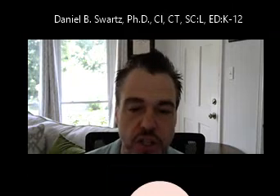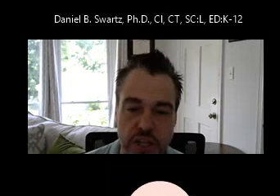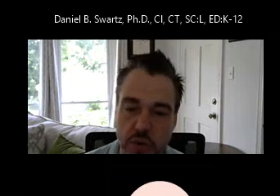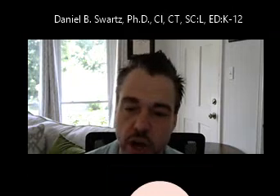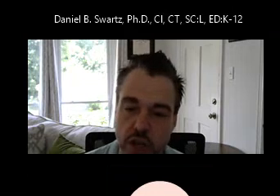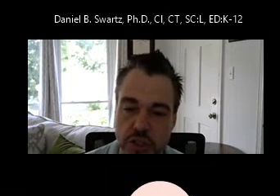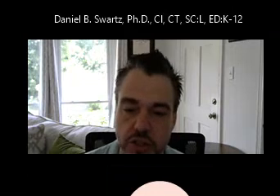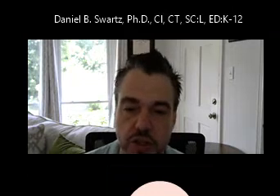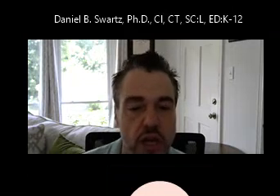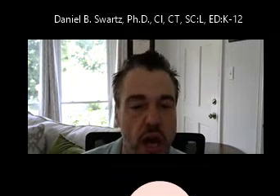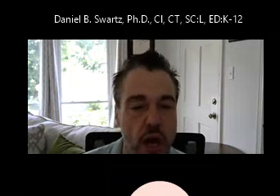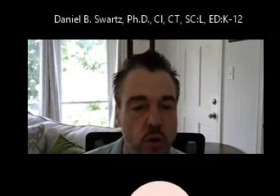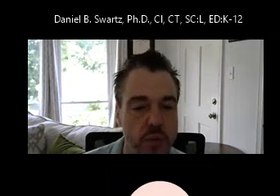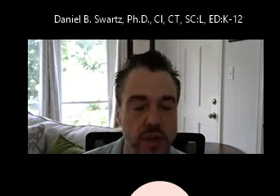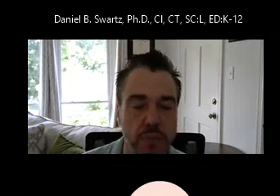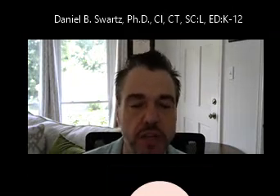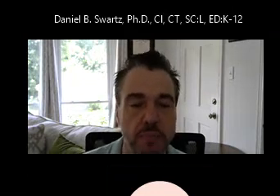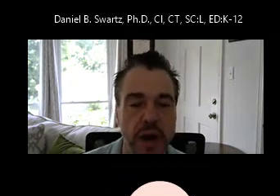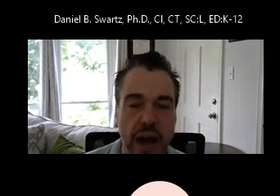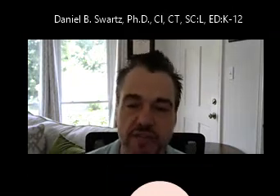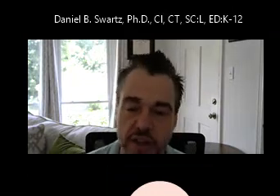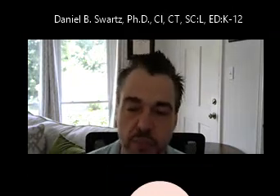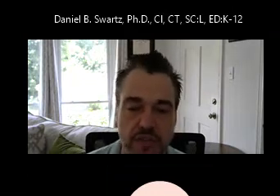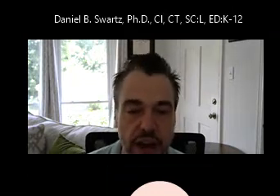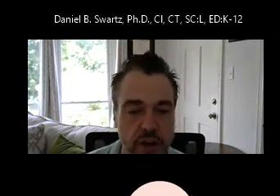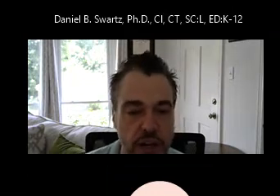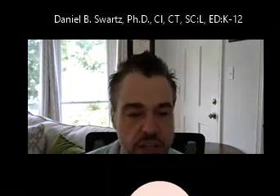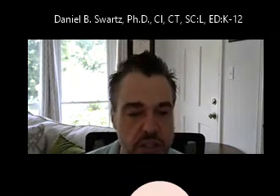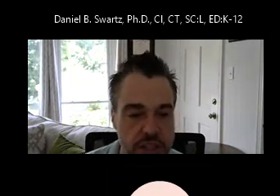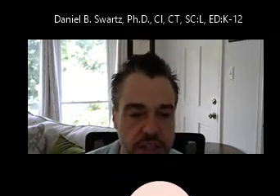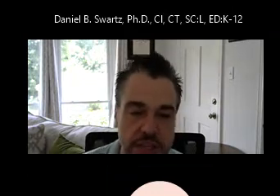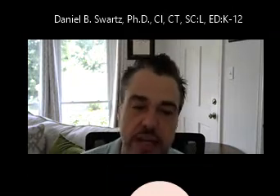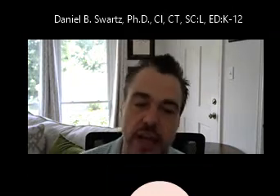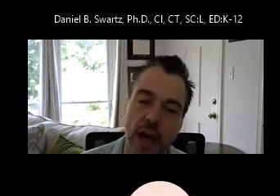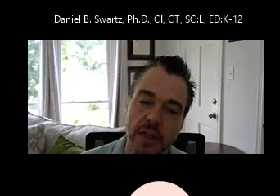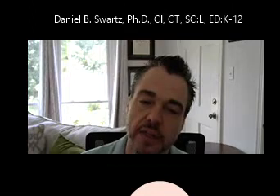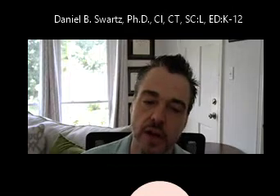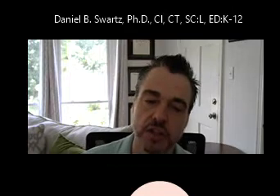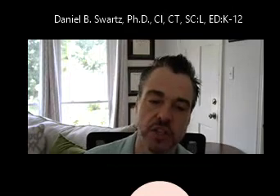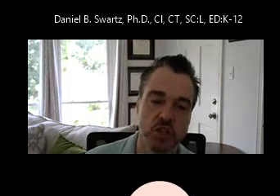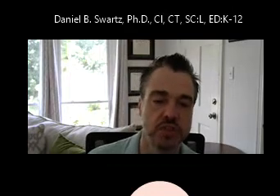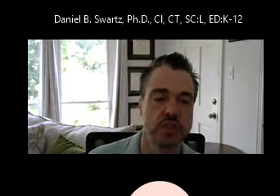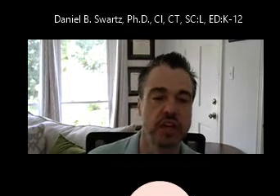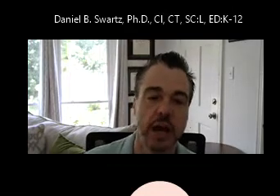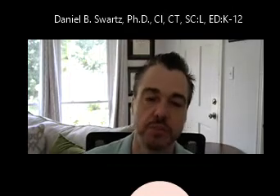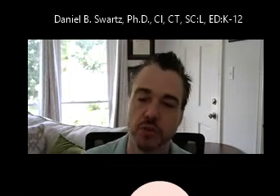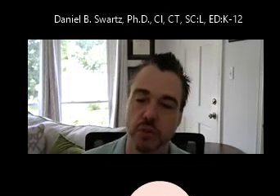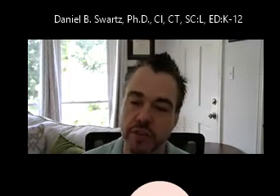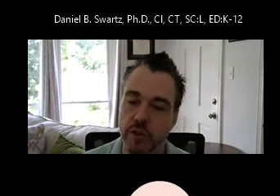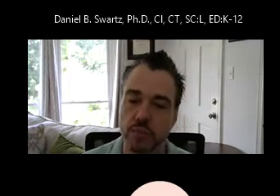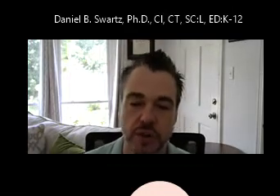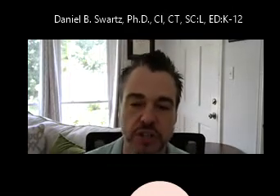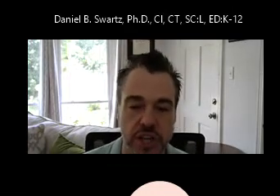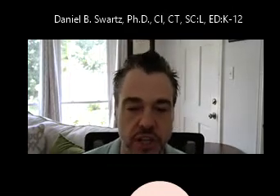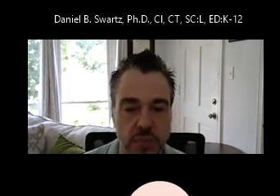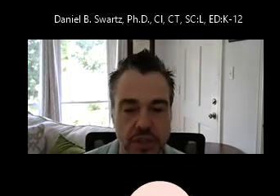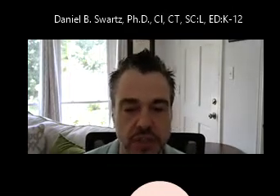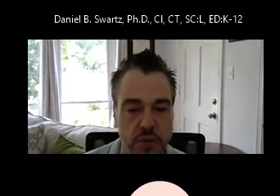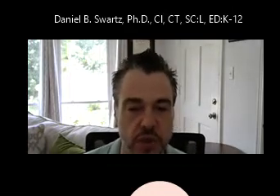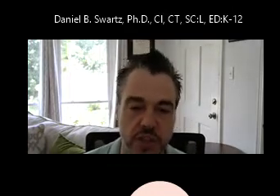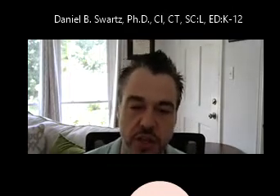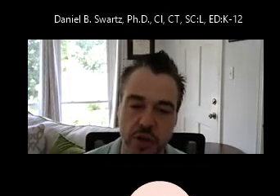instrument and a personnel roster, which will be completed by FIT provider agencies. The cost instrument is going to capture revenue,